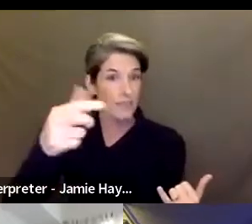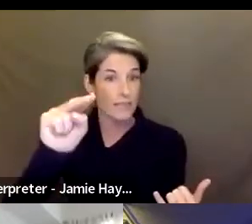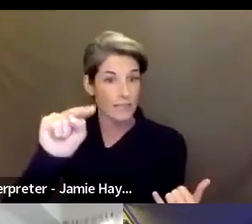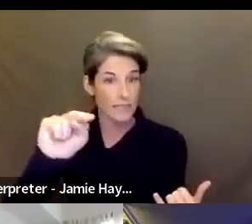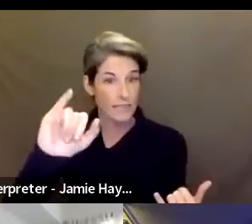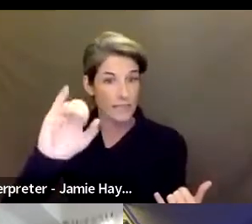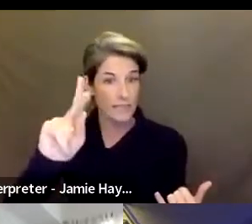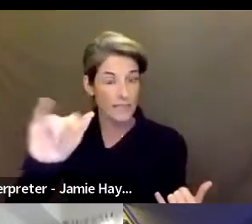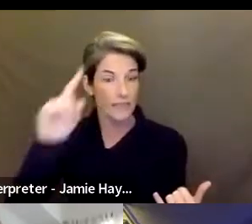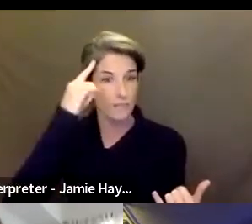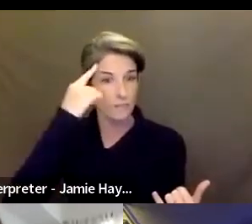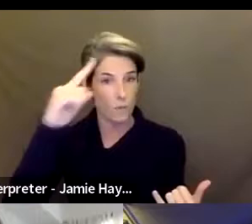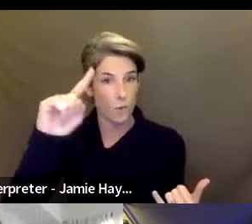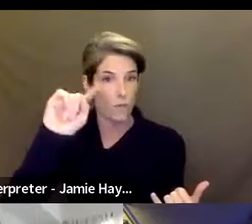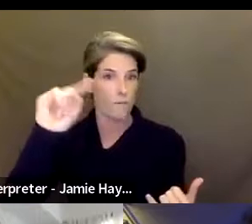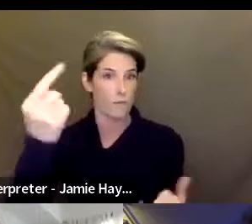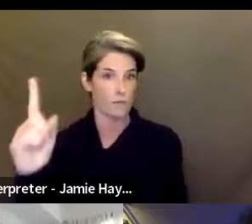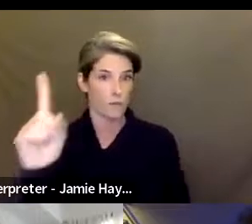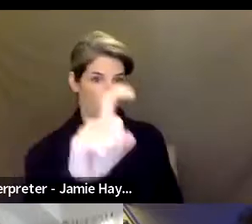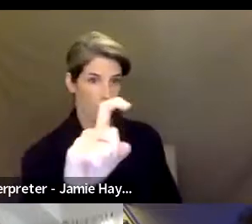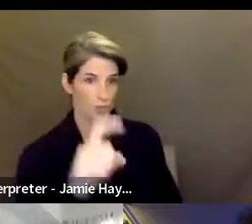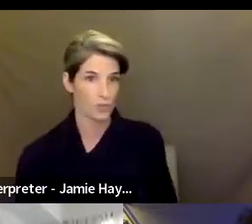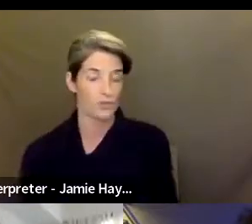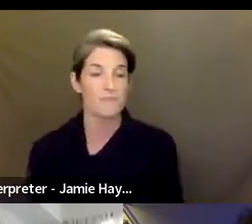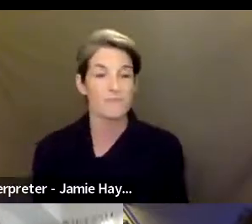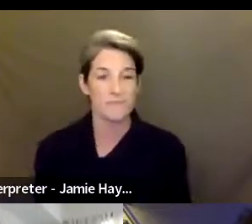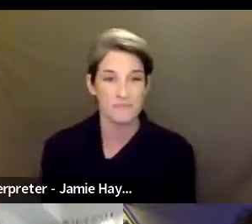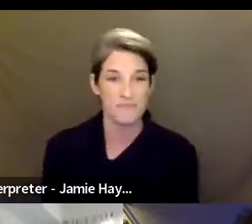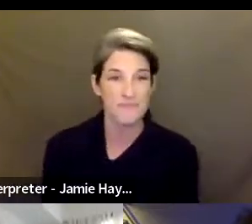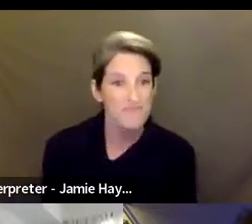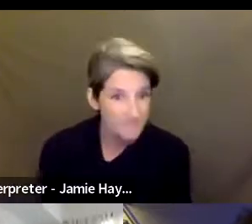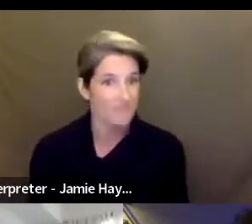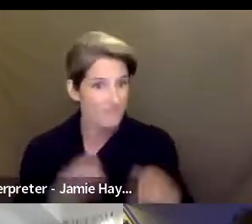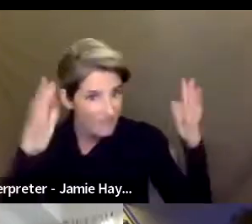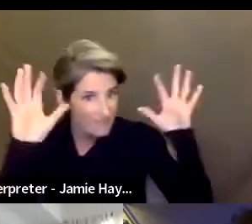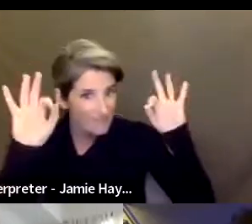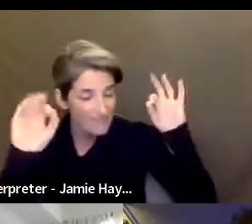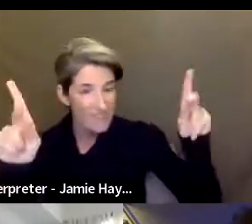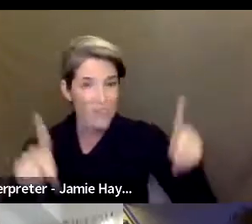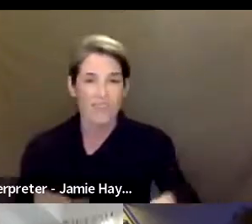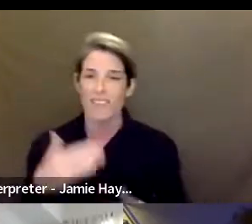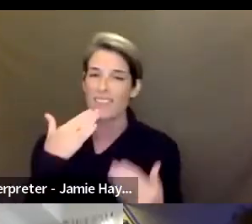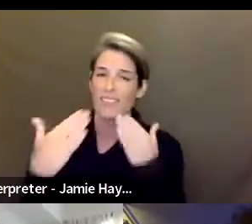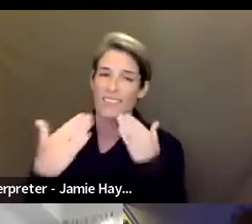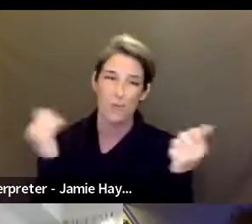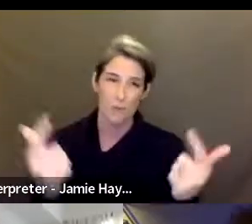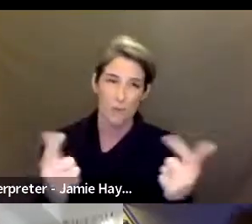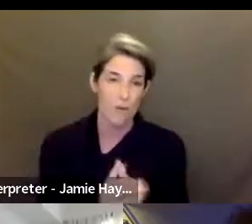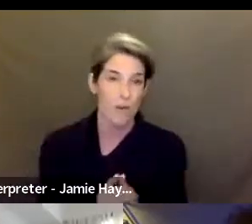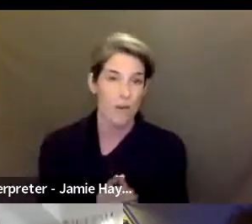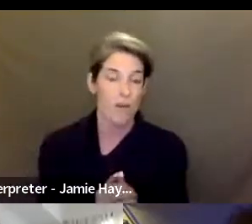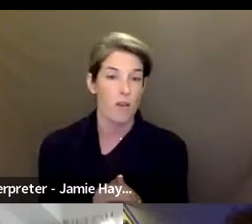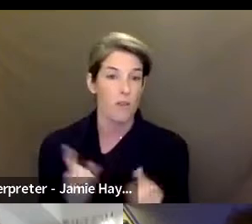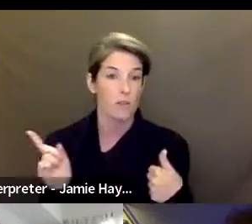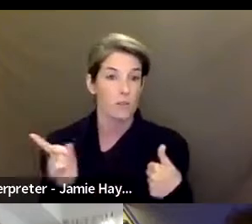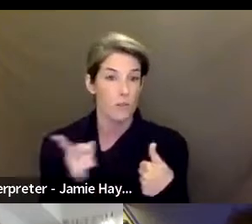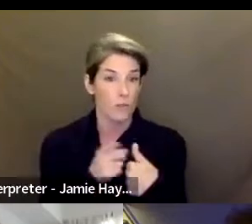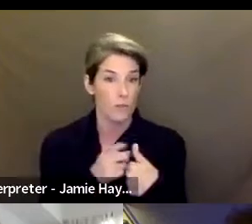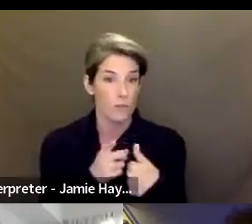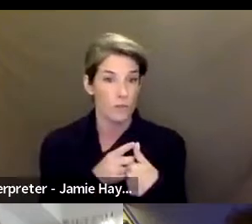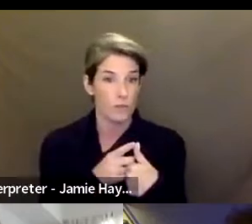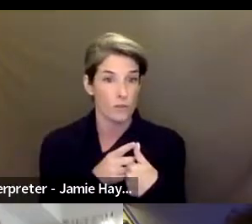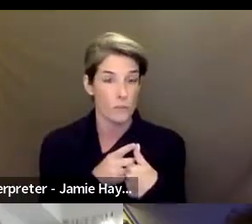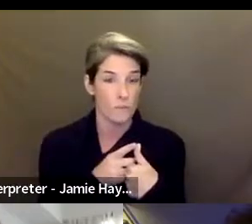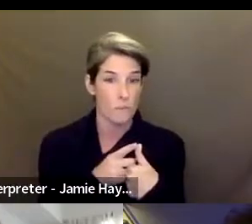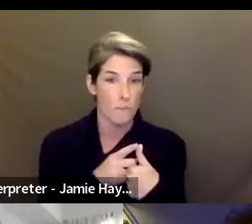first question. Take it away, Nikki. Yes. Hi, y'all. Thank you so much. So the first question we have for you